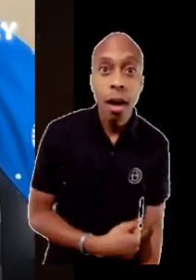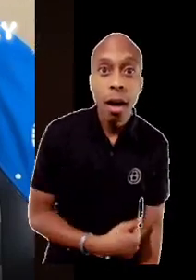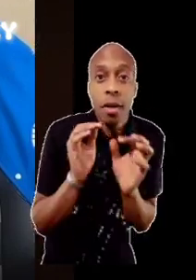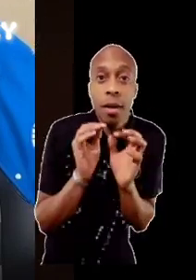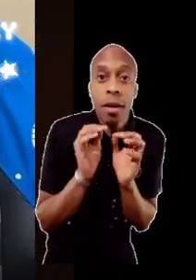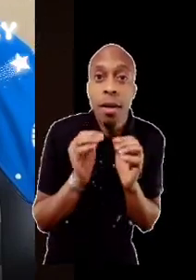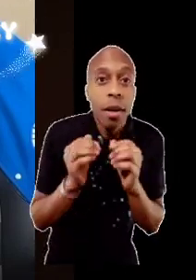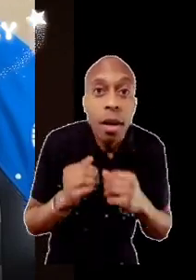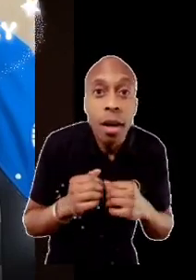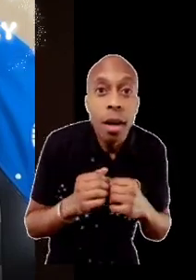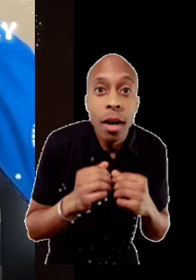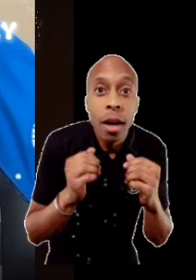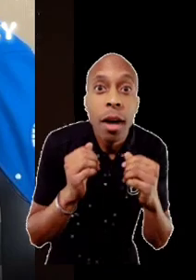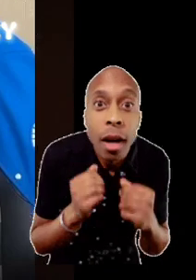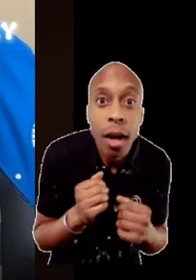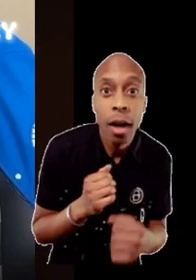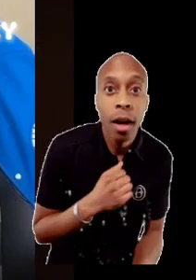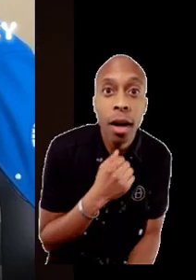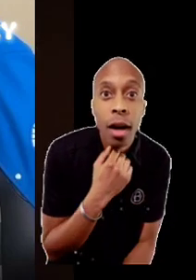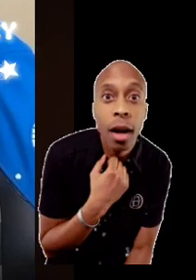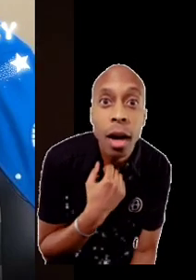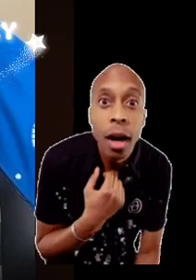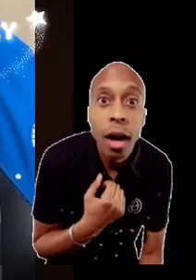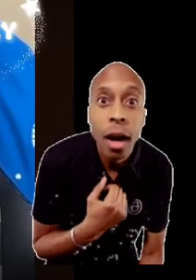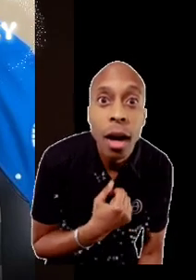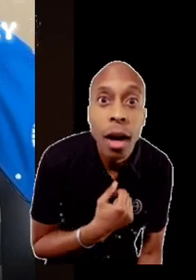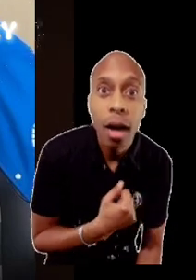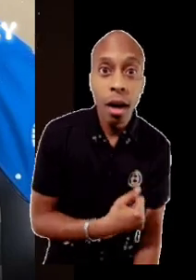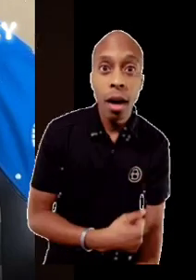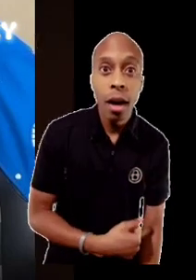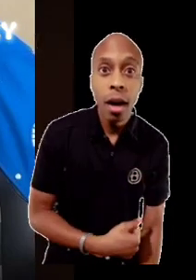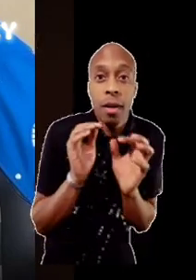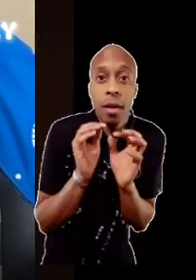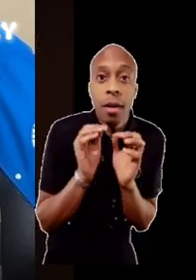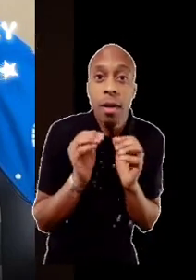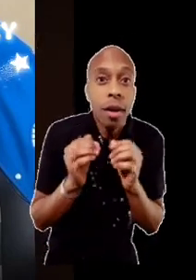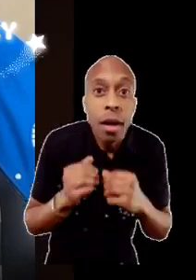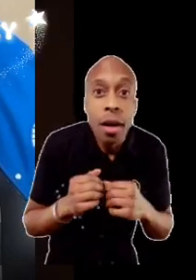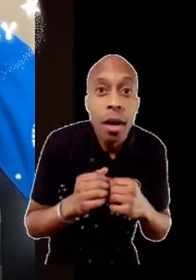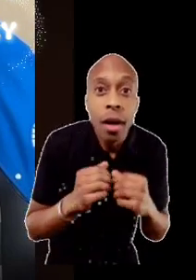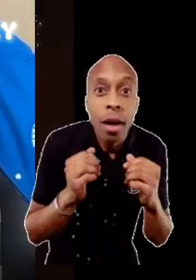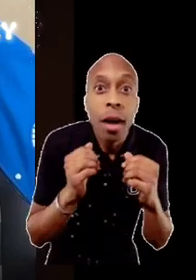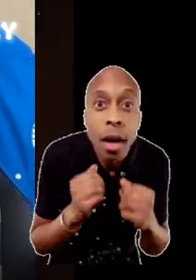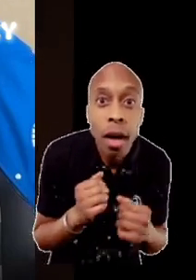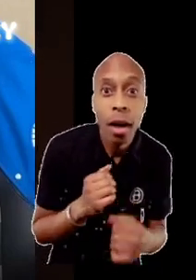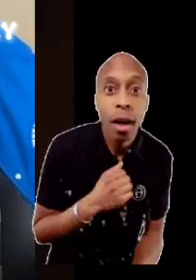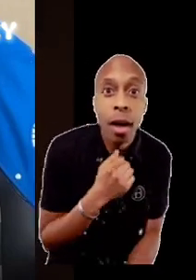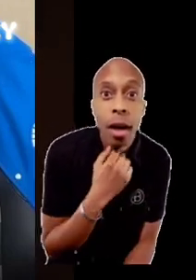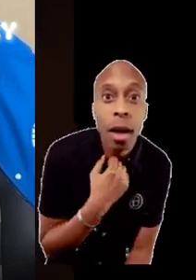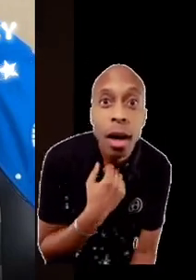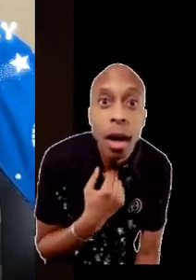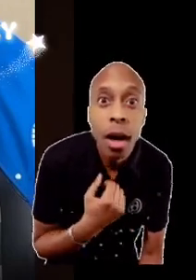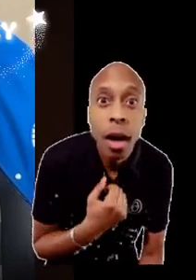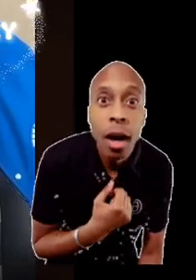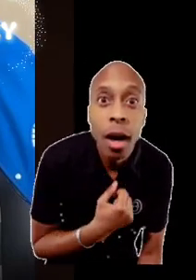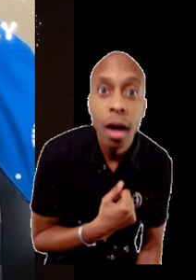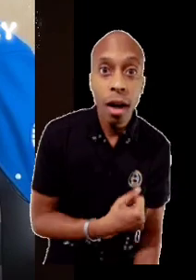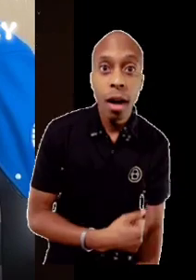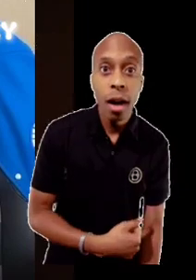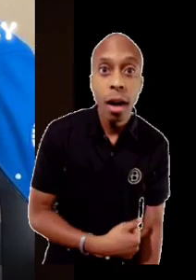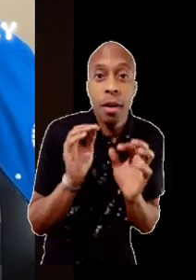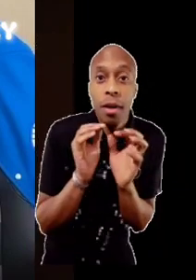hit my knees, I used to sing in that church and all I ever heard was encore. It makes me